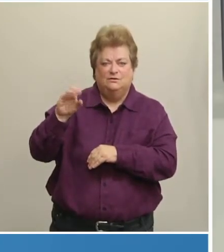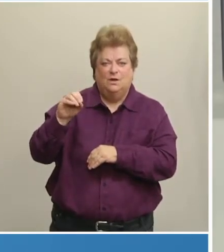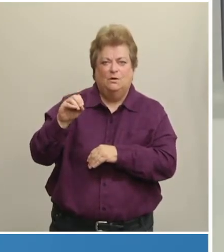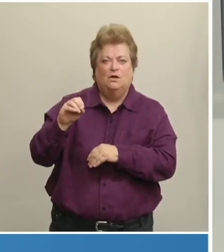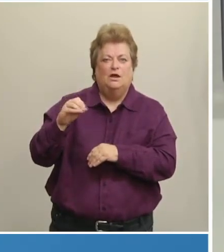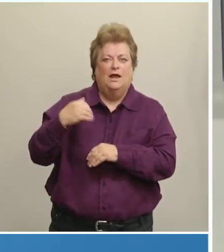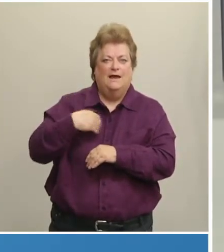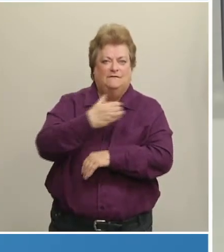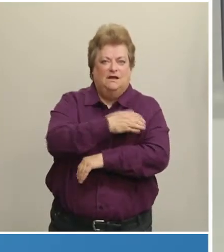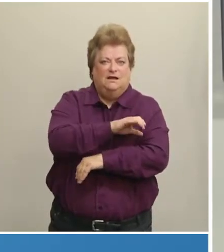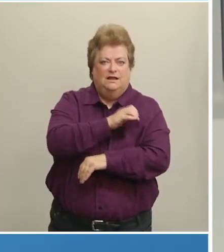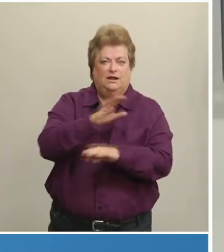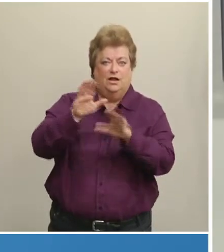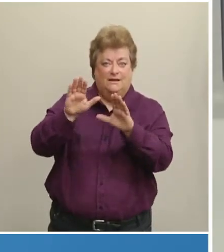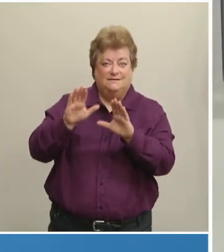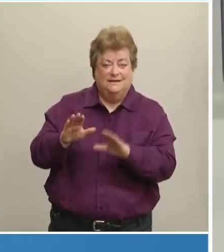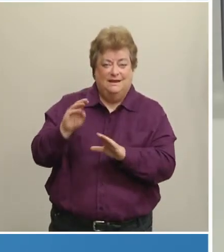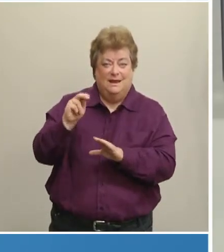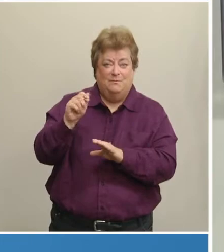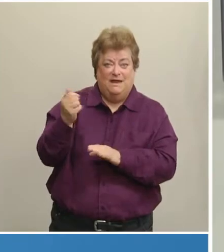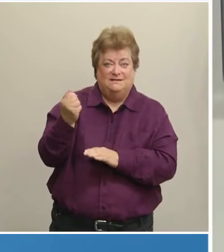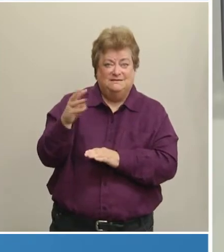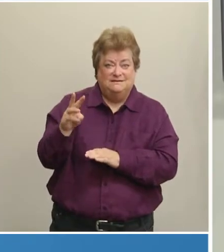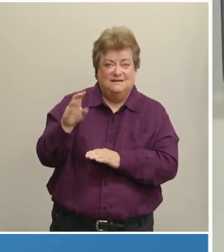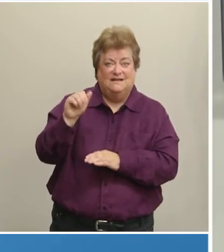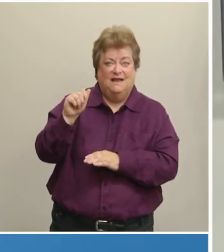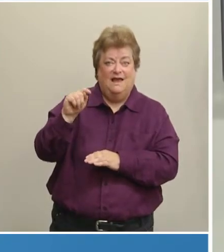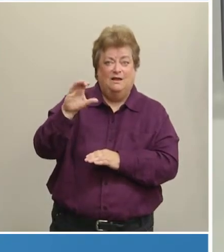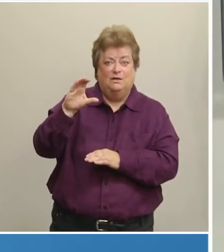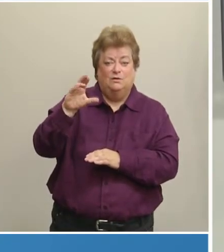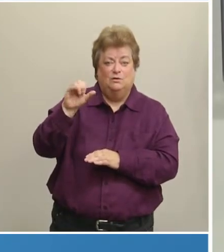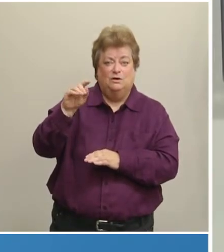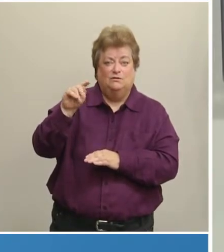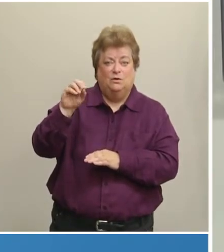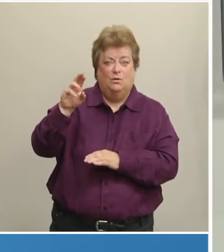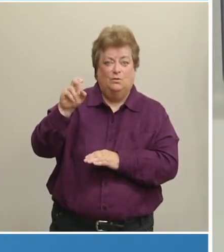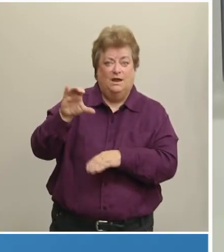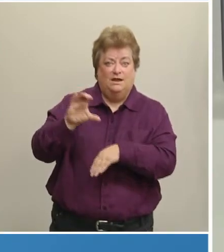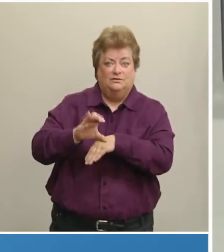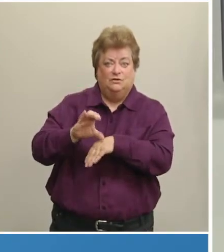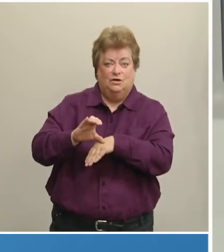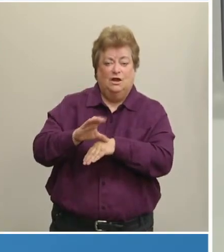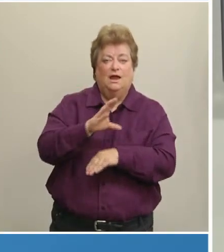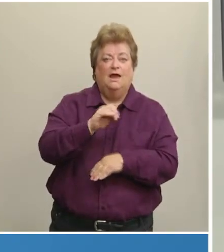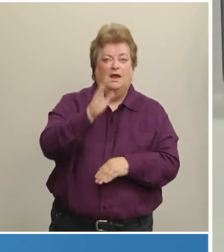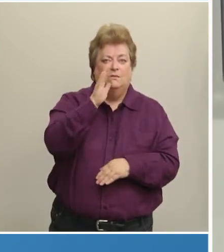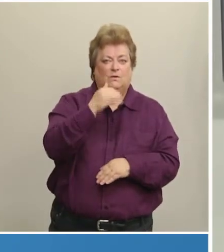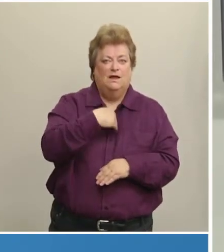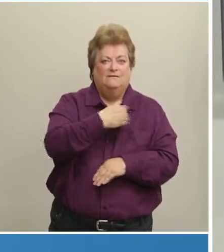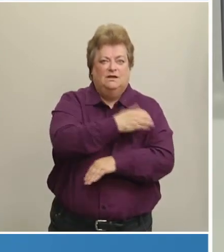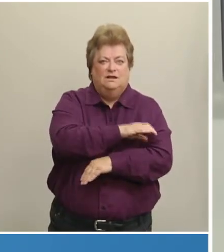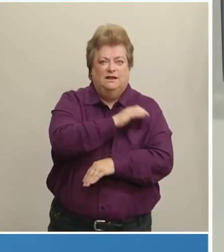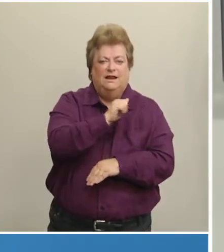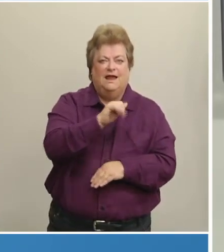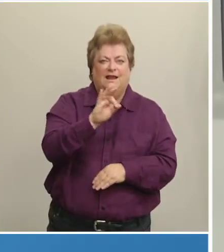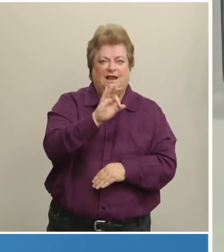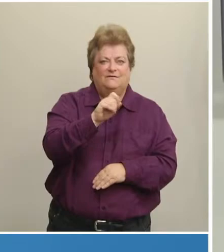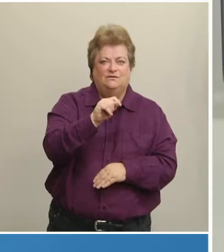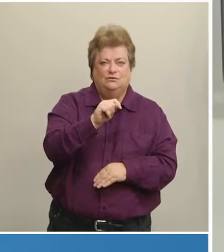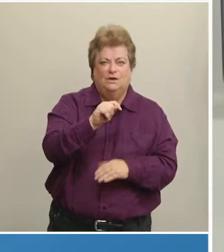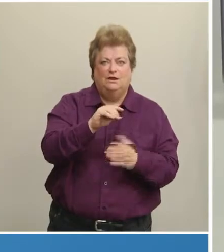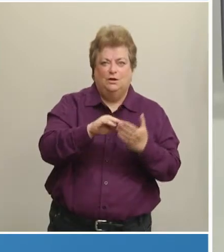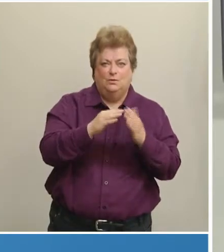May 16th at Cristo Rey Church. And there will be a clinic at the F Street Community Center on Tuesday,